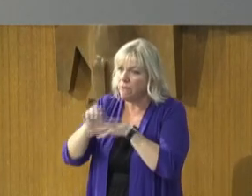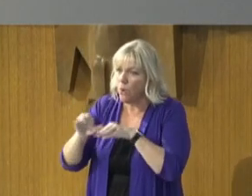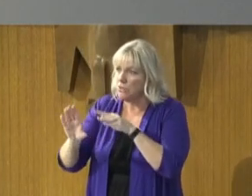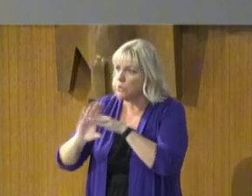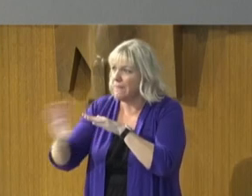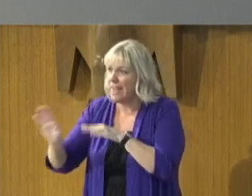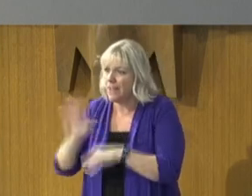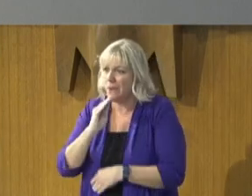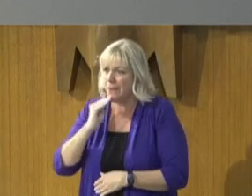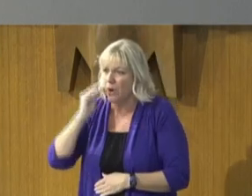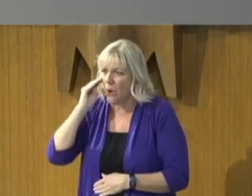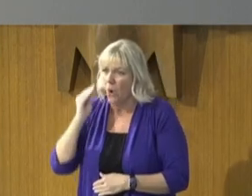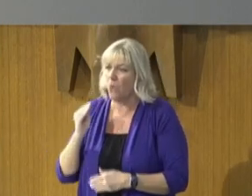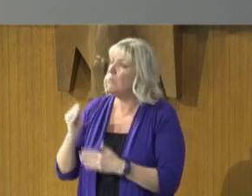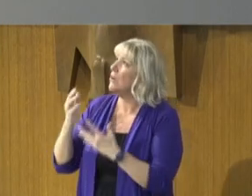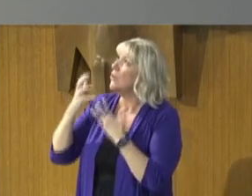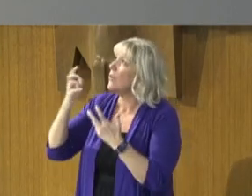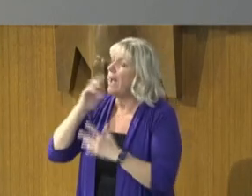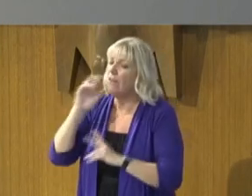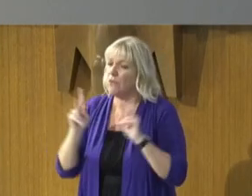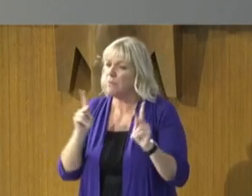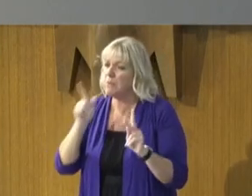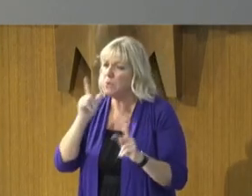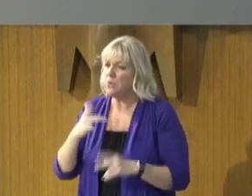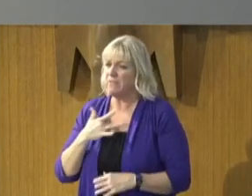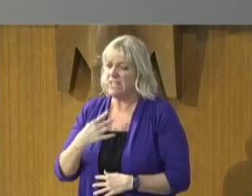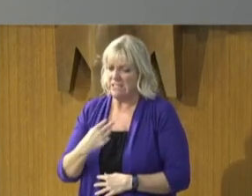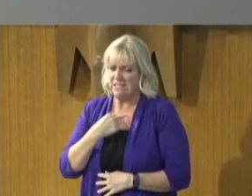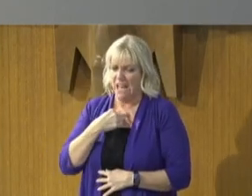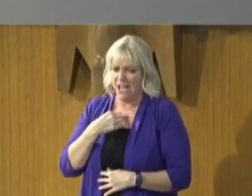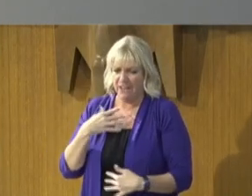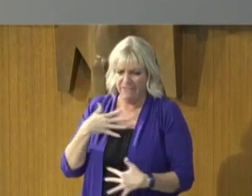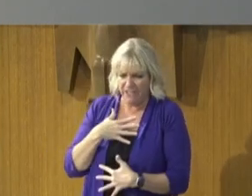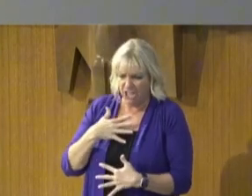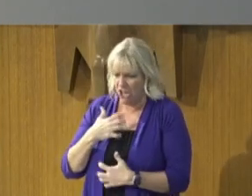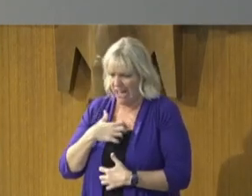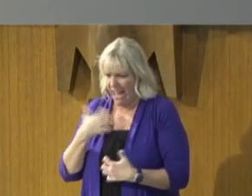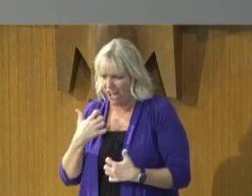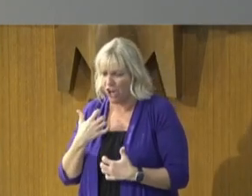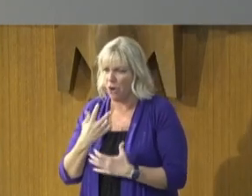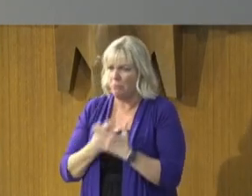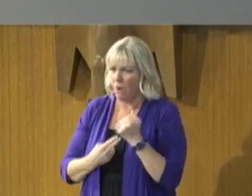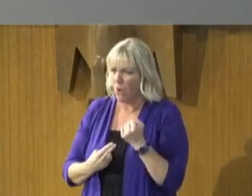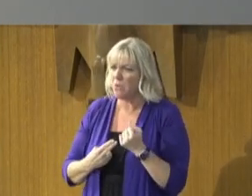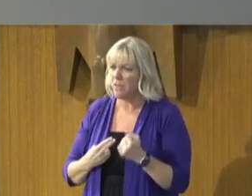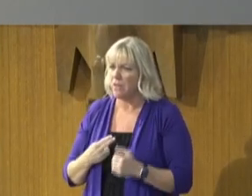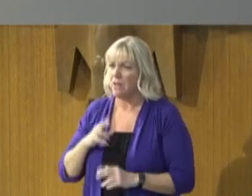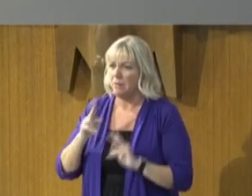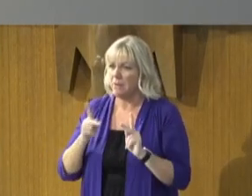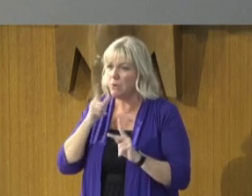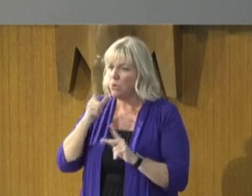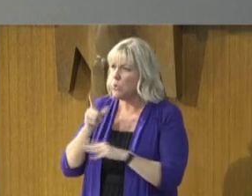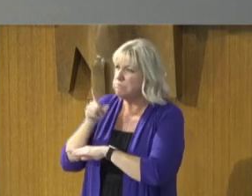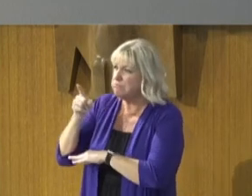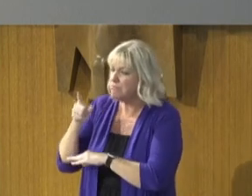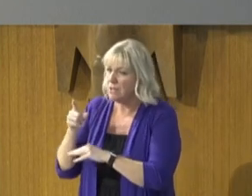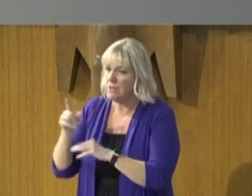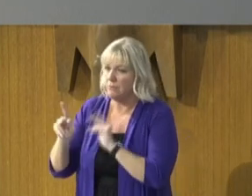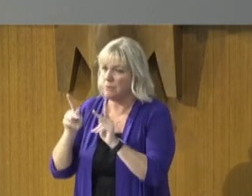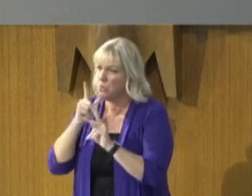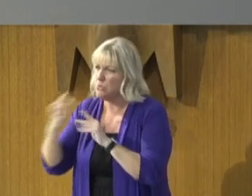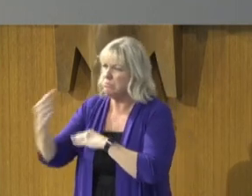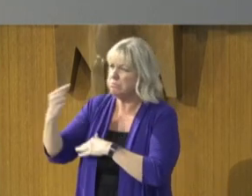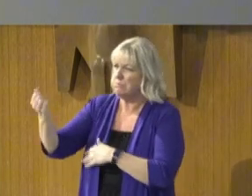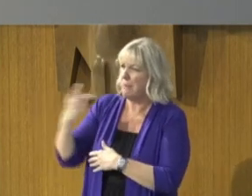homeland. We cry out with those who feel caught in the fear and the anger, the striking and the striking back, the terrorism